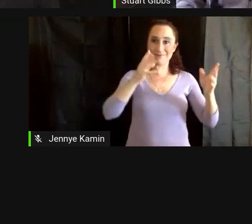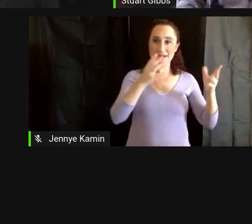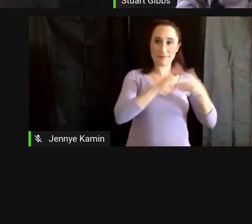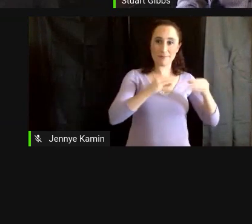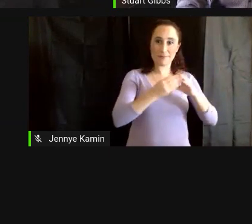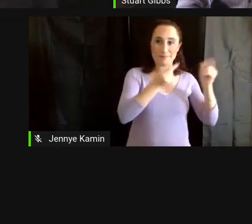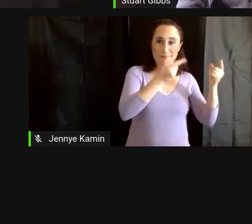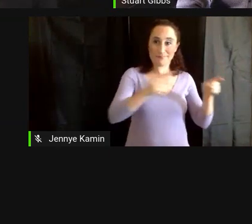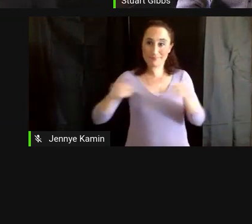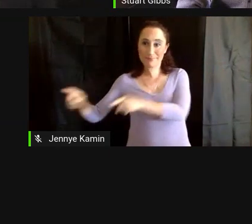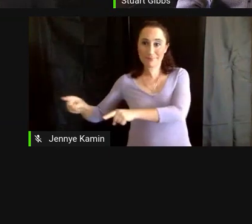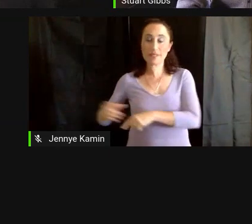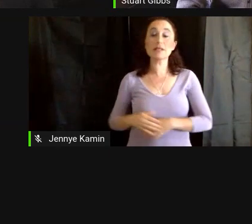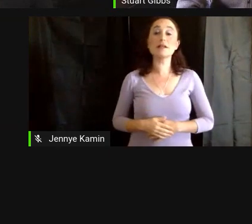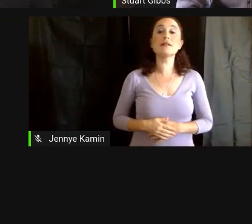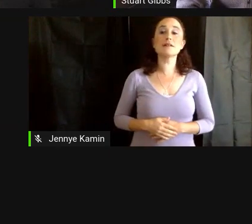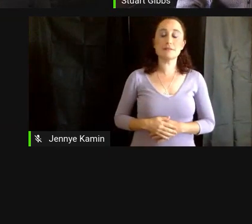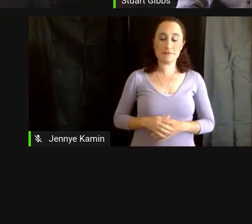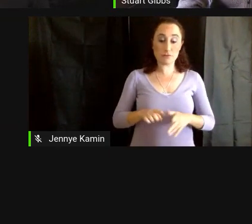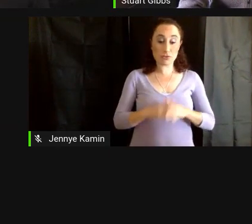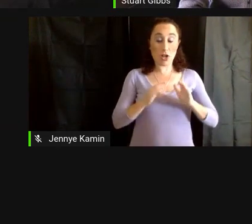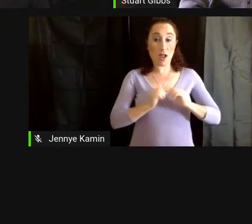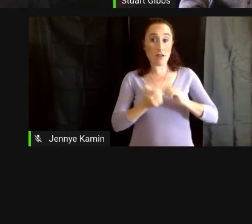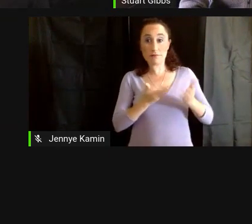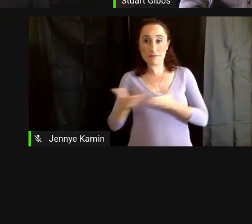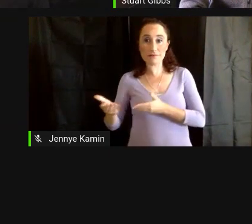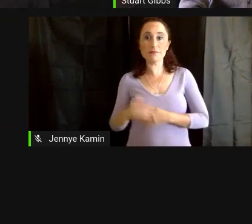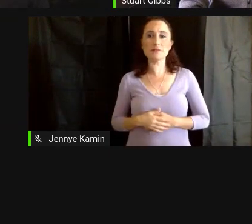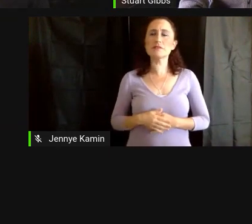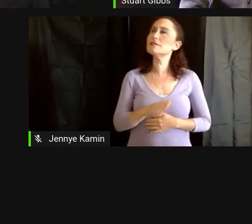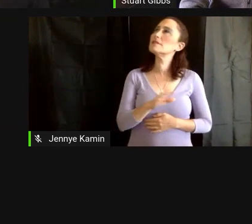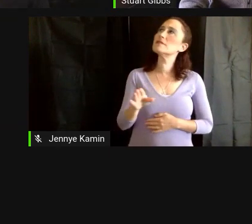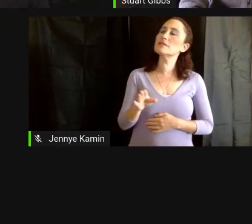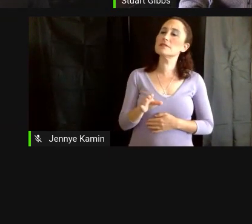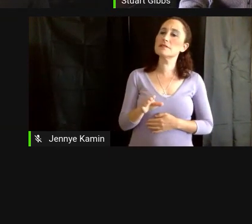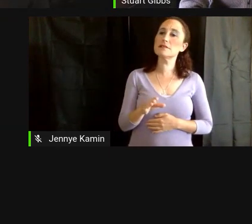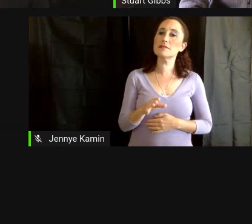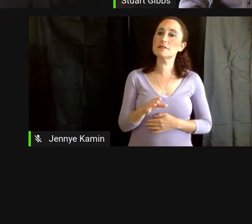So my tip for writing plot, which by the way,